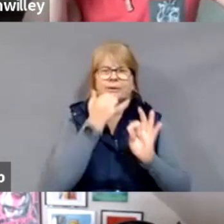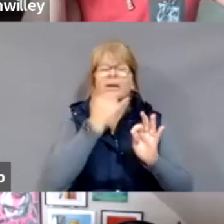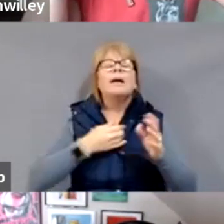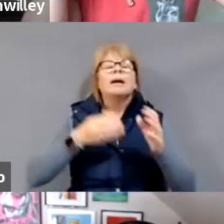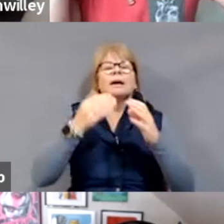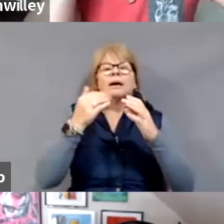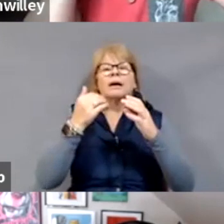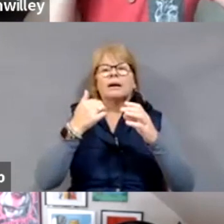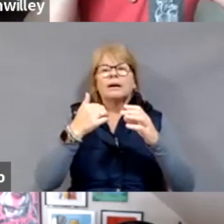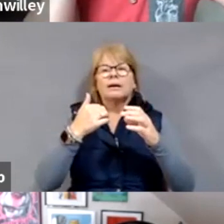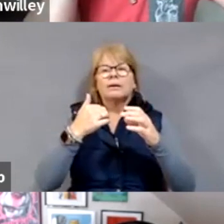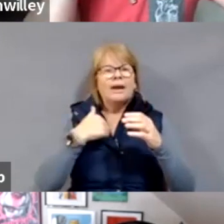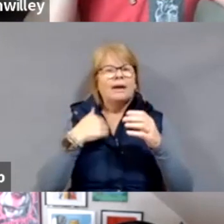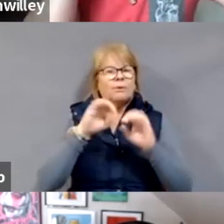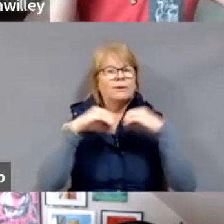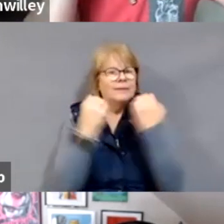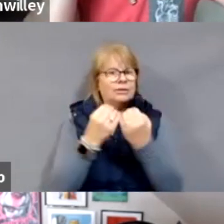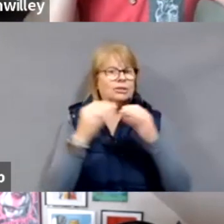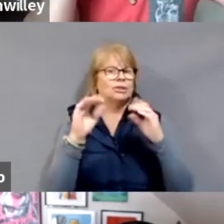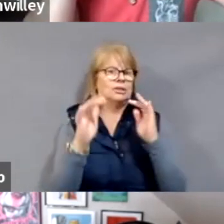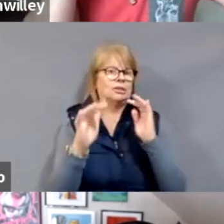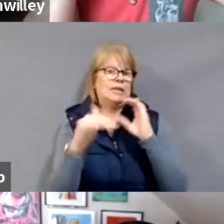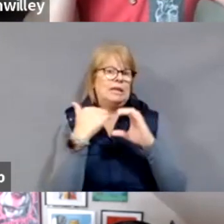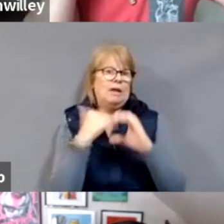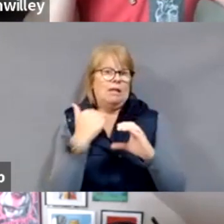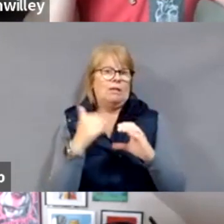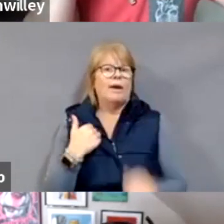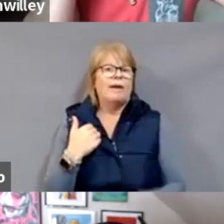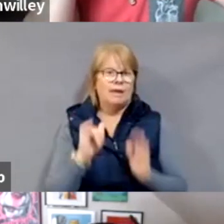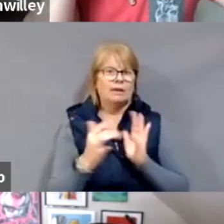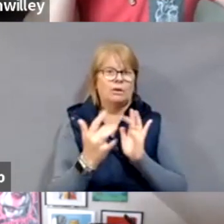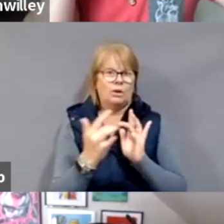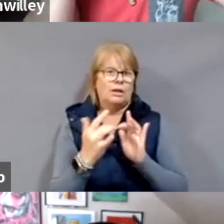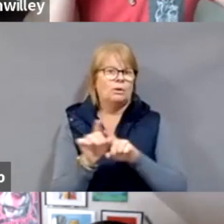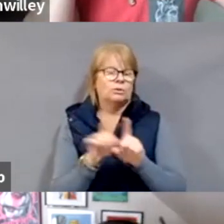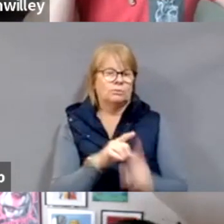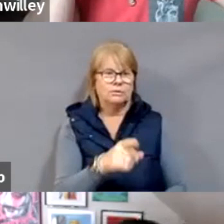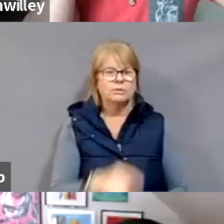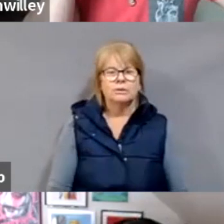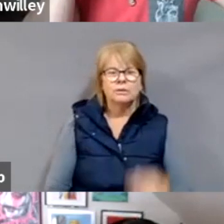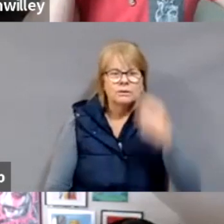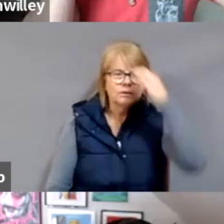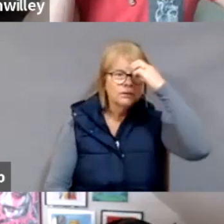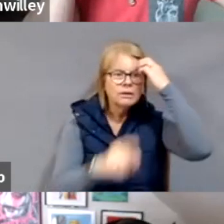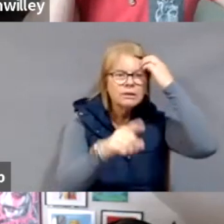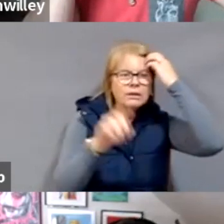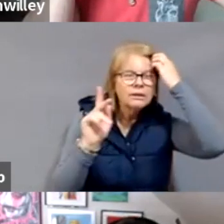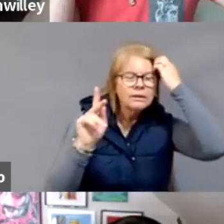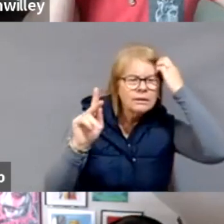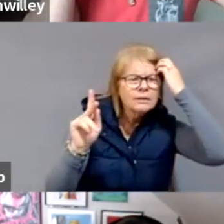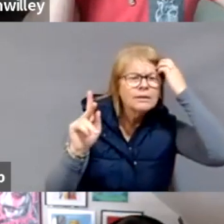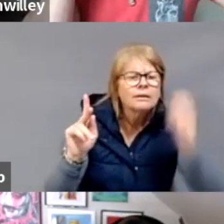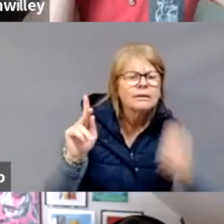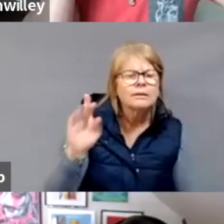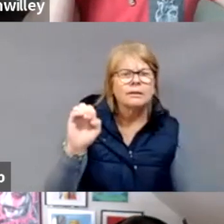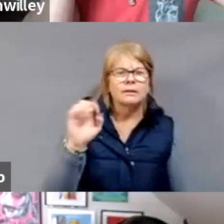on Q's. So that's always, like, there's always that connection as well. And most professional actors have